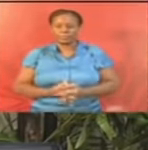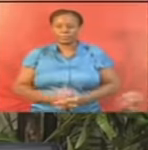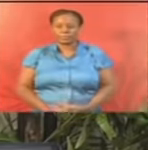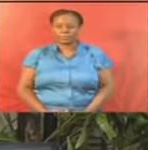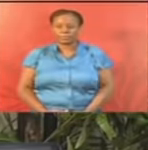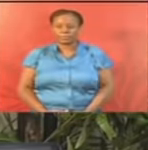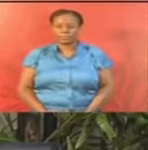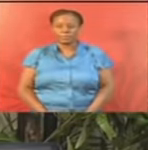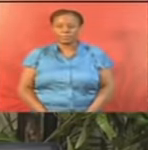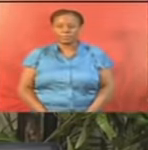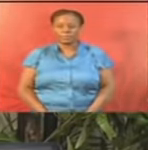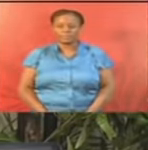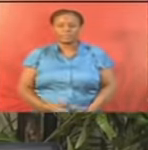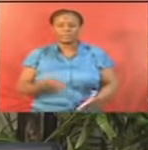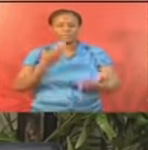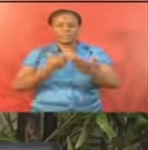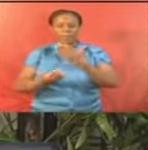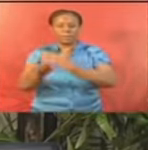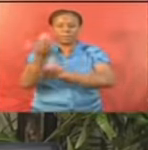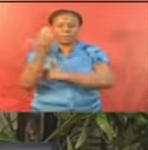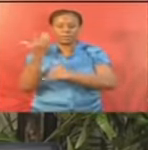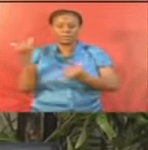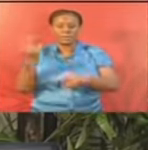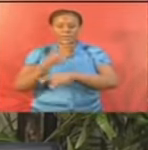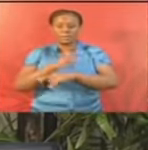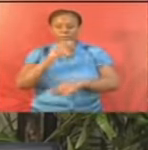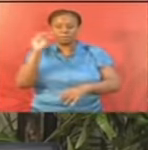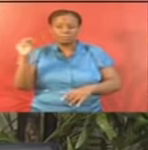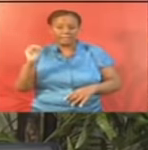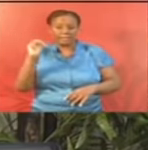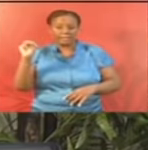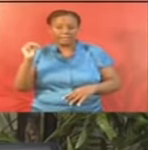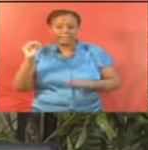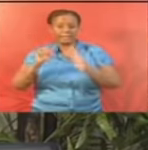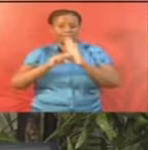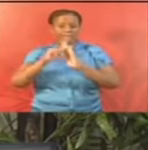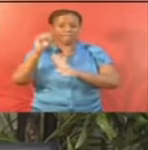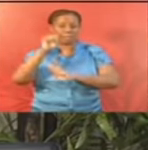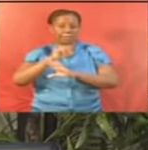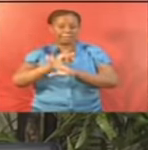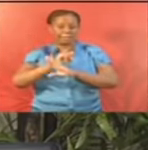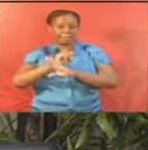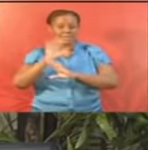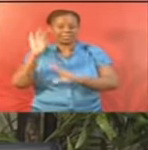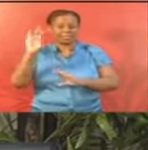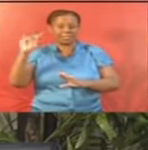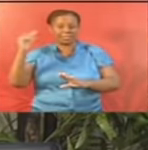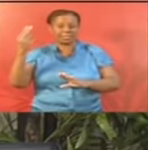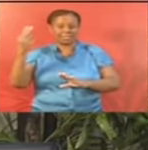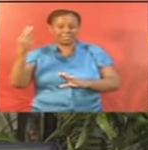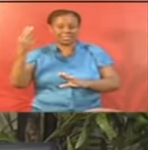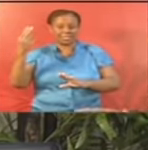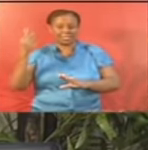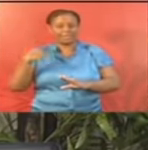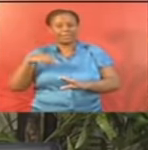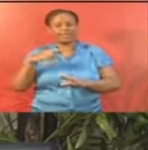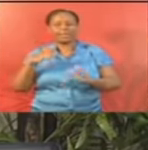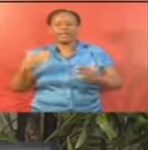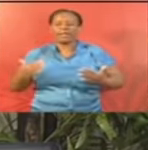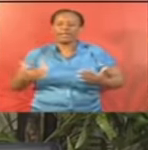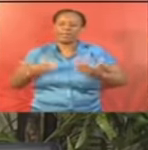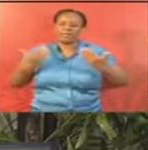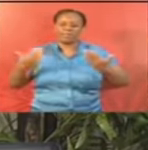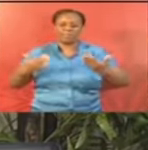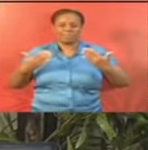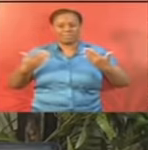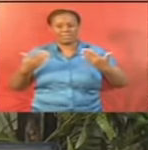Good morning. Today is Monday, the 7th of September, and we are pleased to have you with us again for the Ministry of Health's virtual